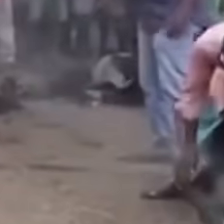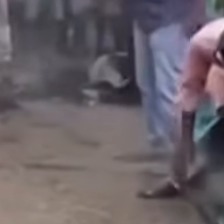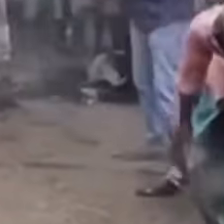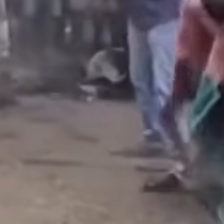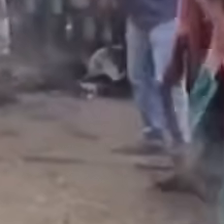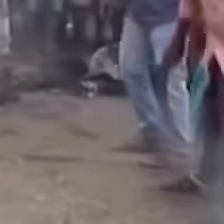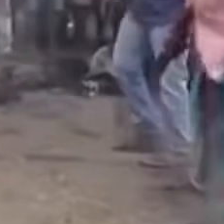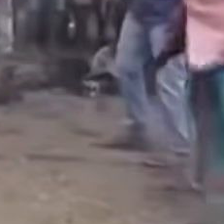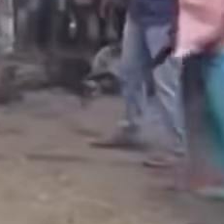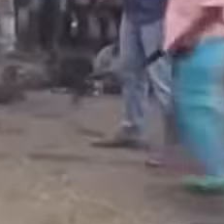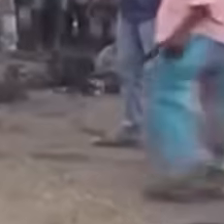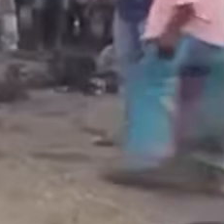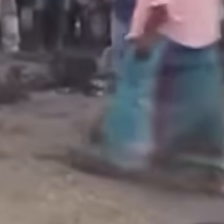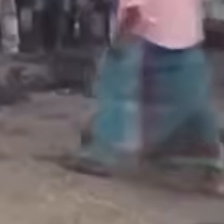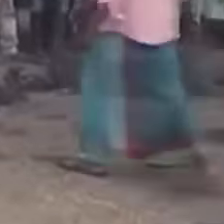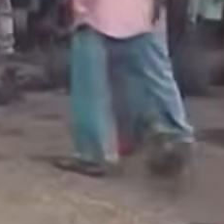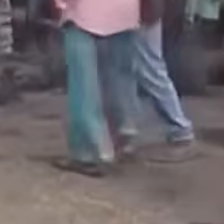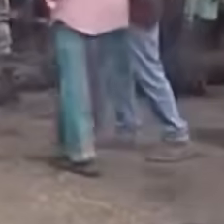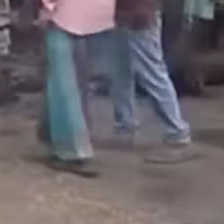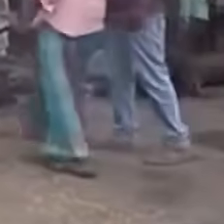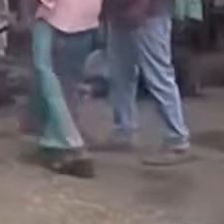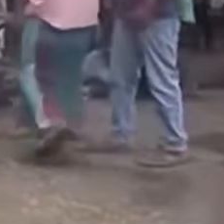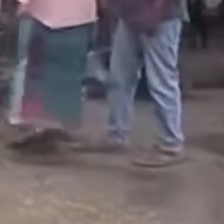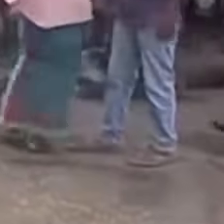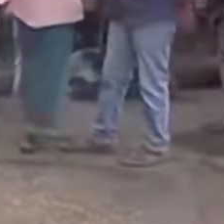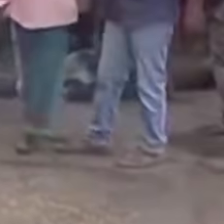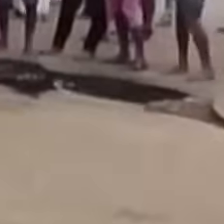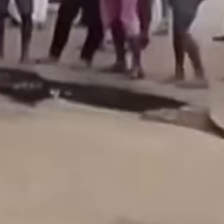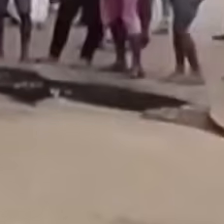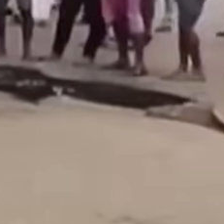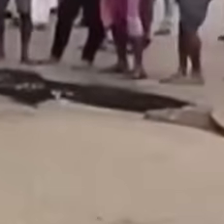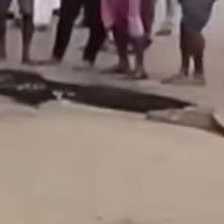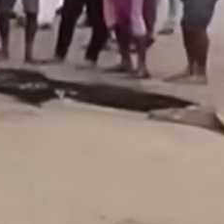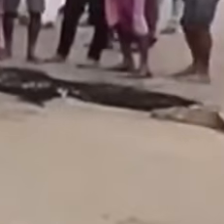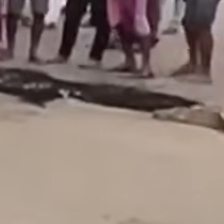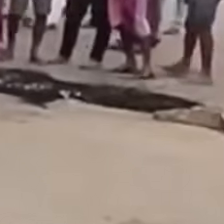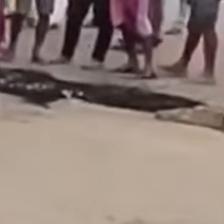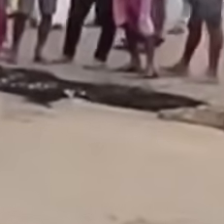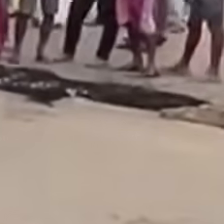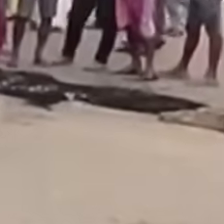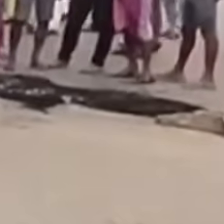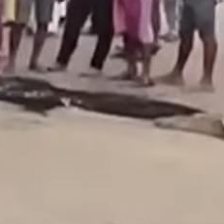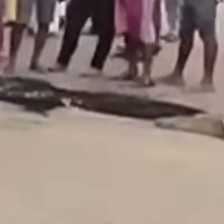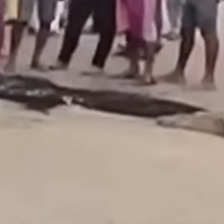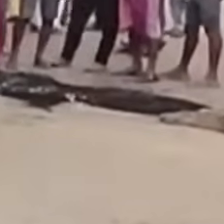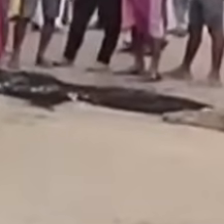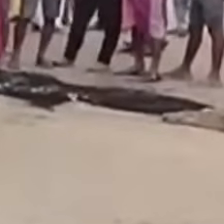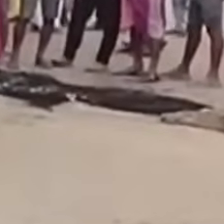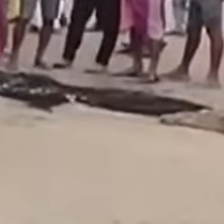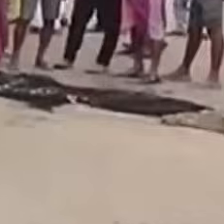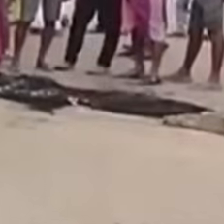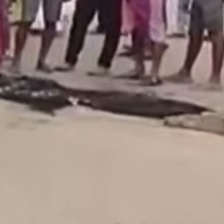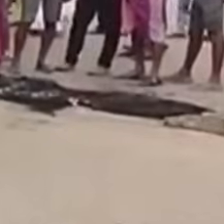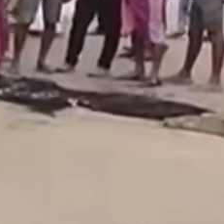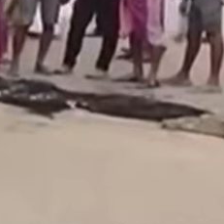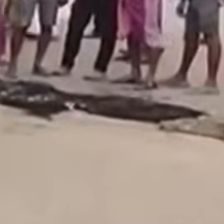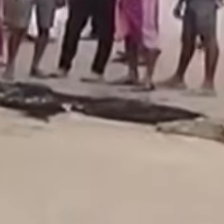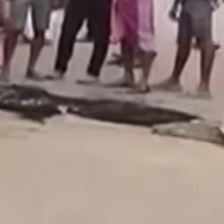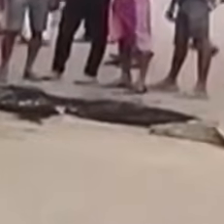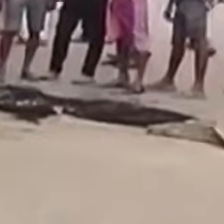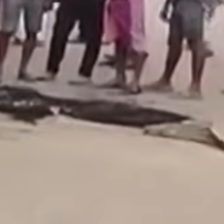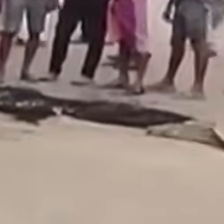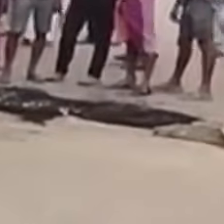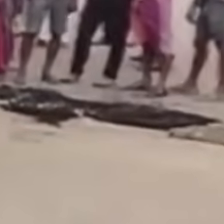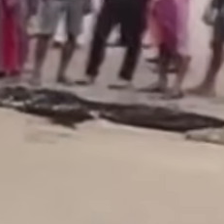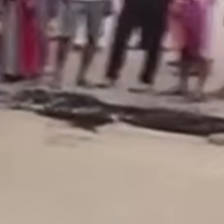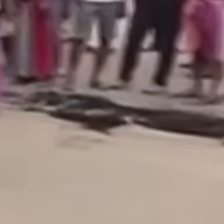the police and that a mobile unit of the police was sent to apprehend the suspect after his wife had lodged a second complaint.